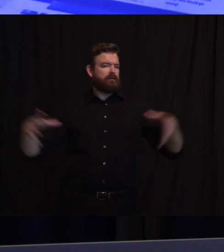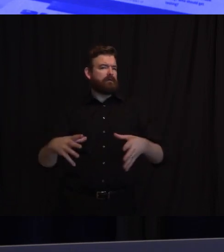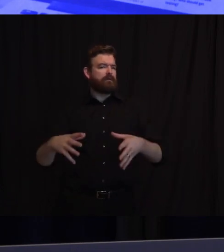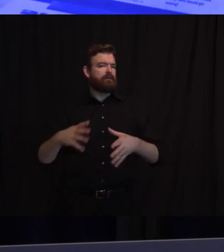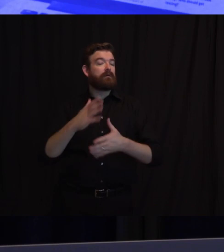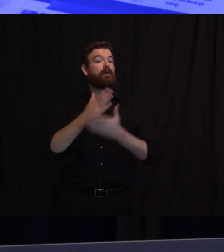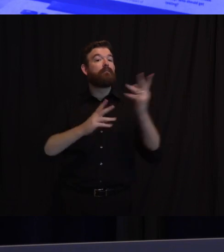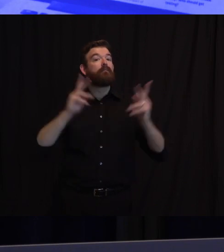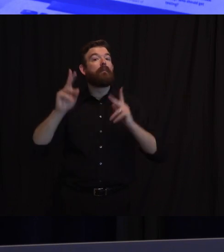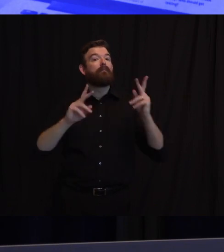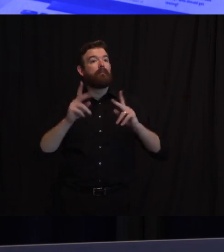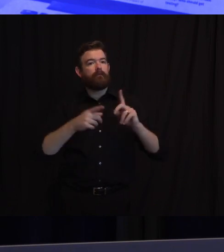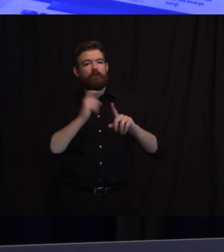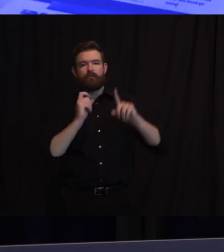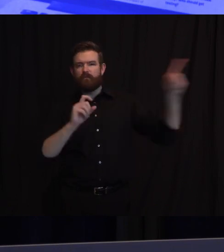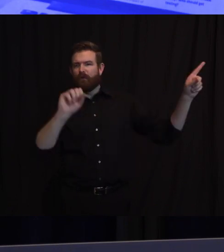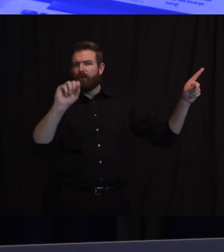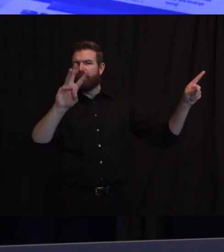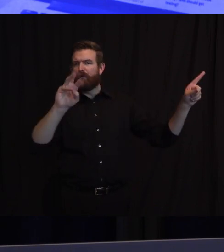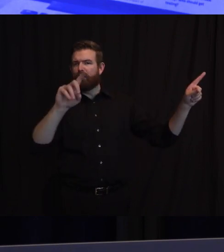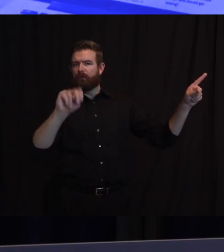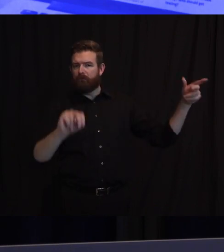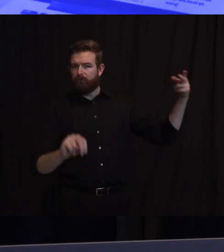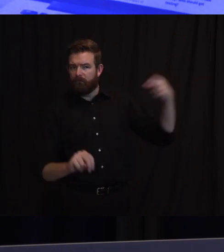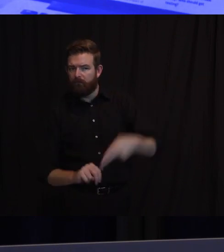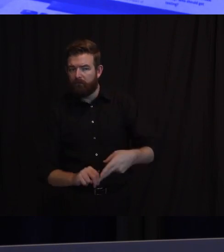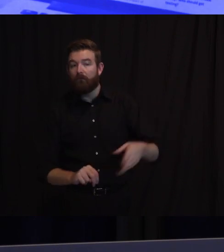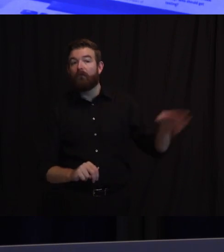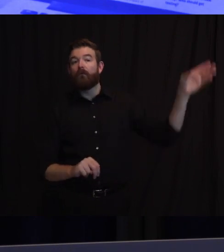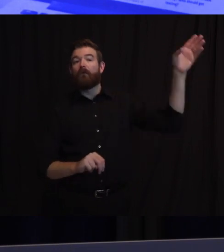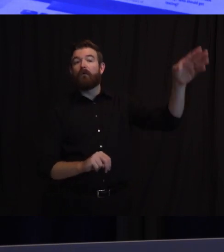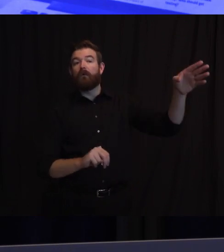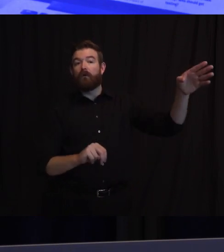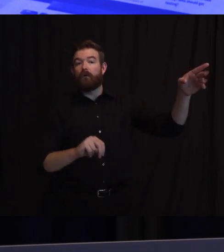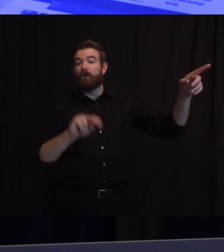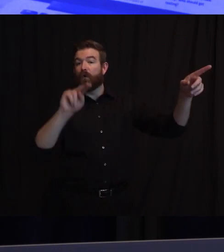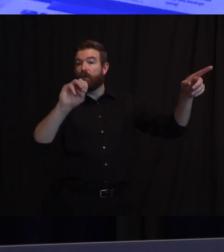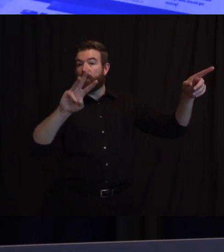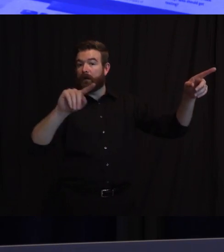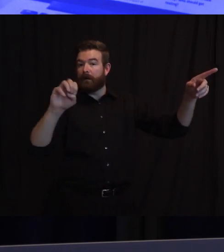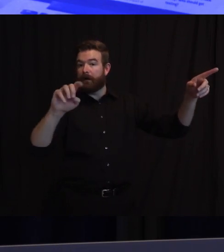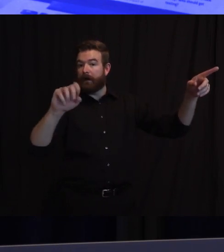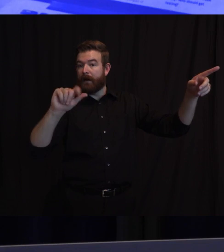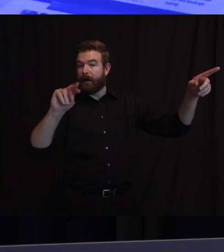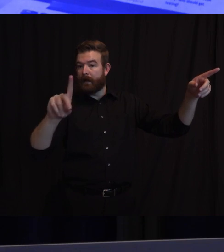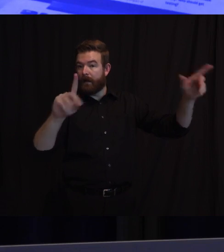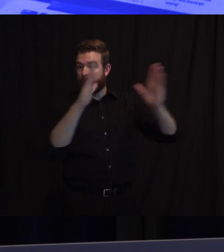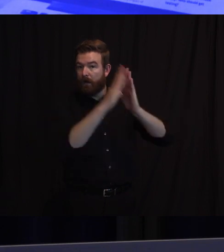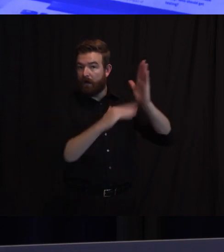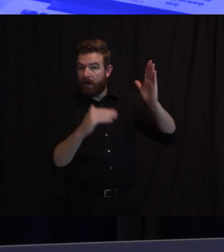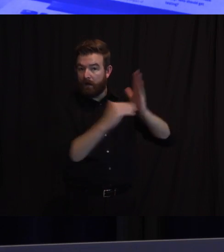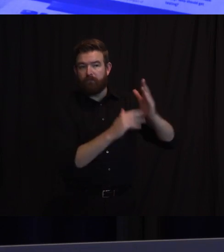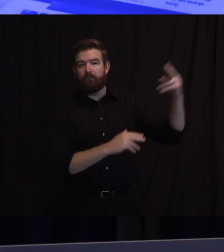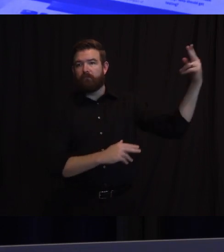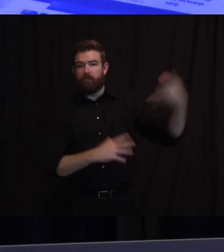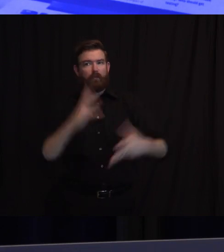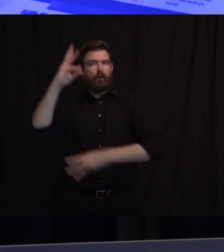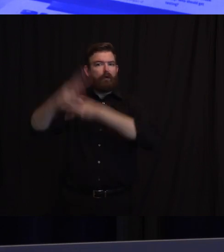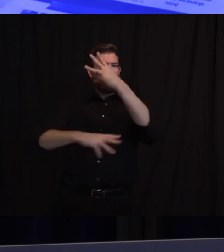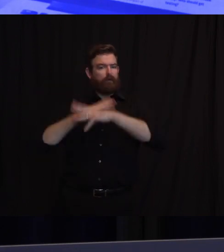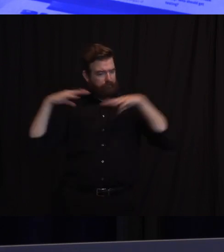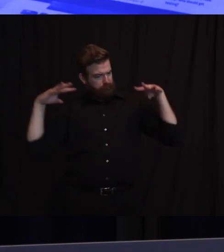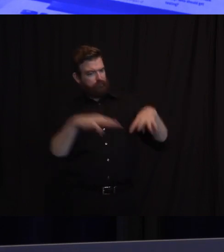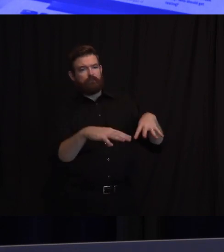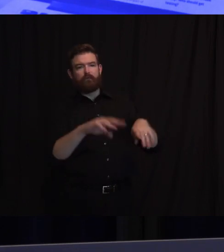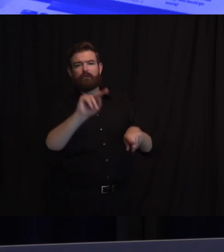was 3:30 in the morning for New Zealand, but you don't realize how many eyes were on New Jersey, and the block that I was on, I